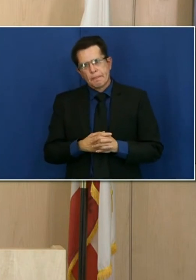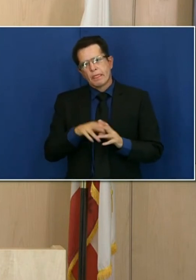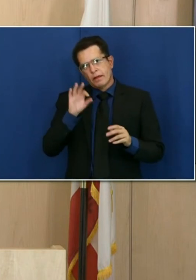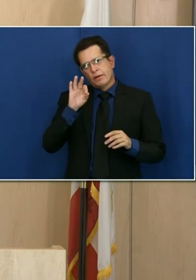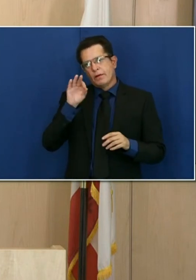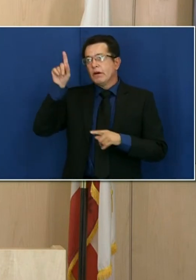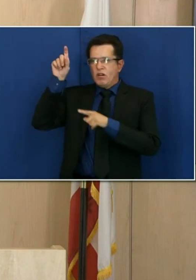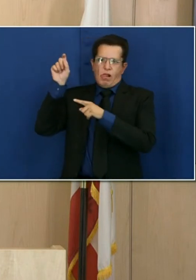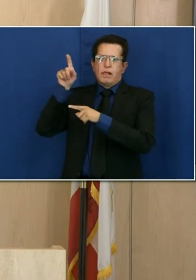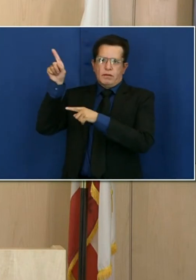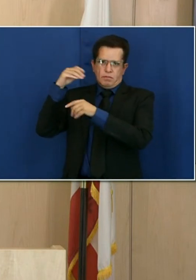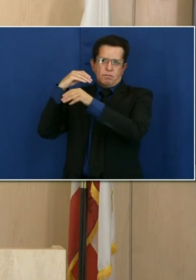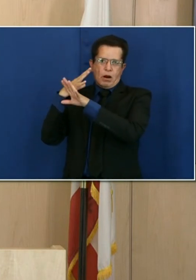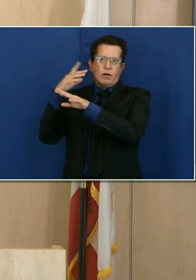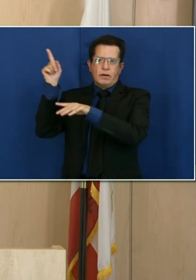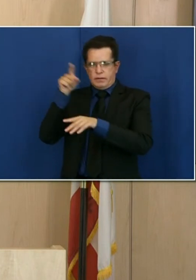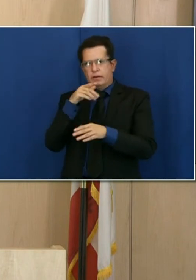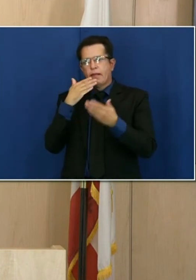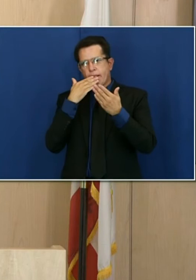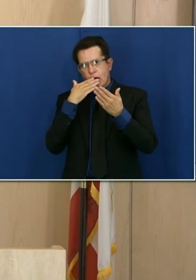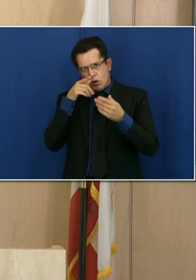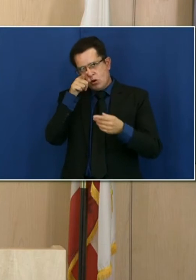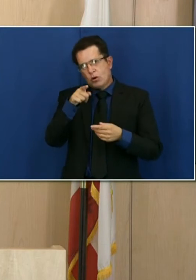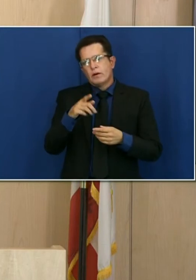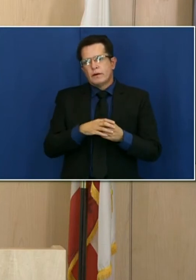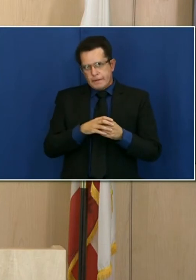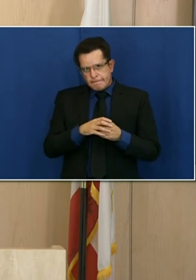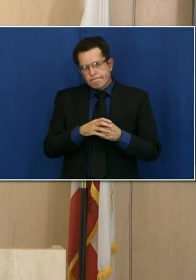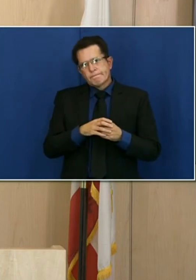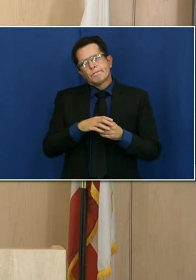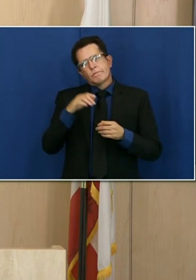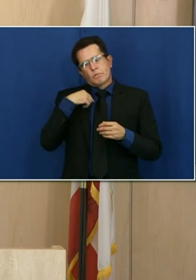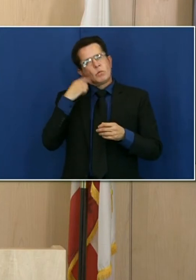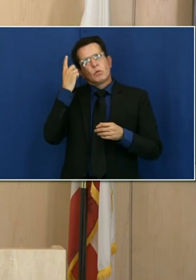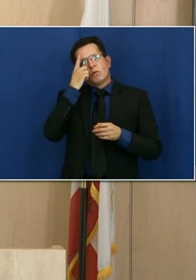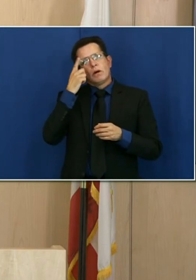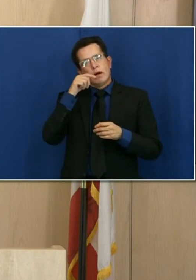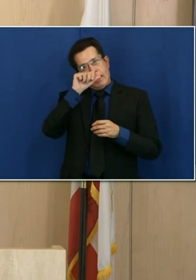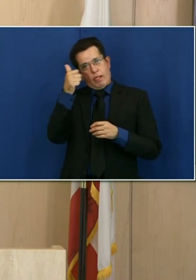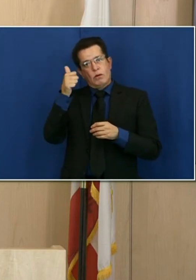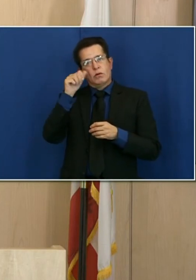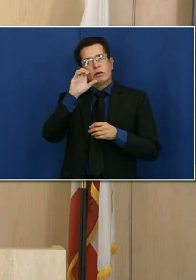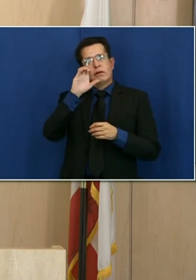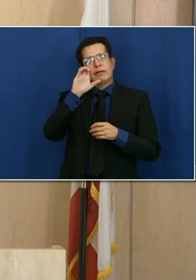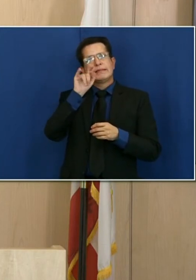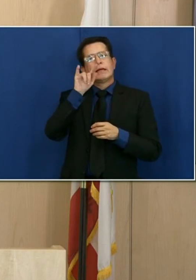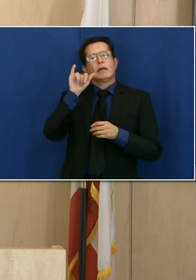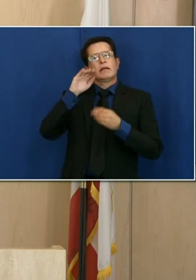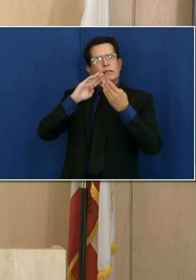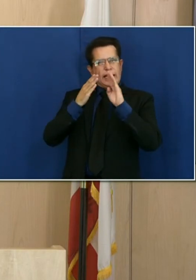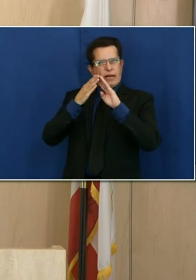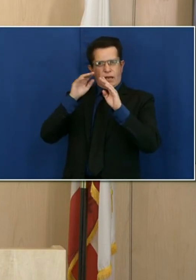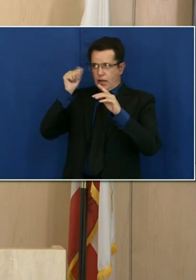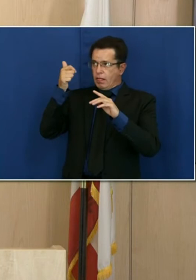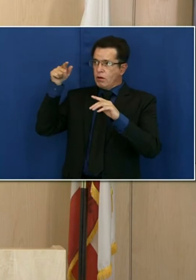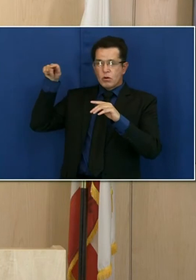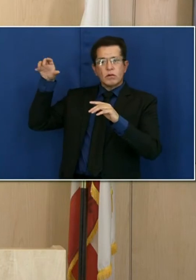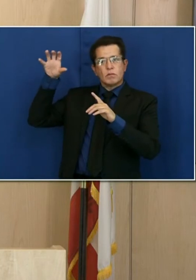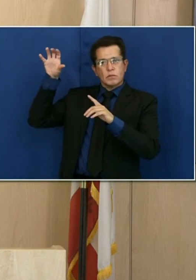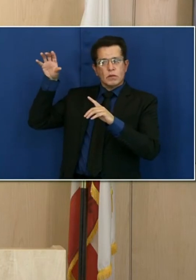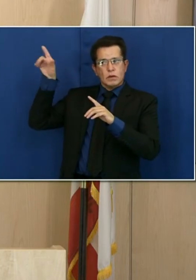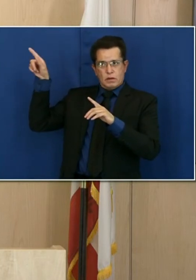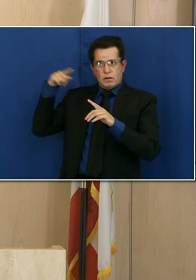Thank you. Just to follow up on that previous question, have other cities, incorporated cities, also expressed that